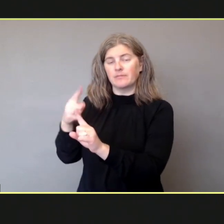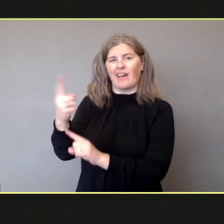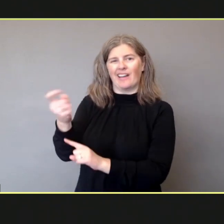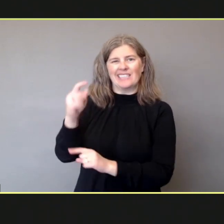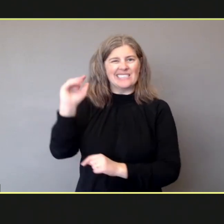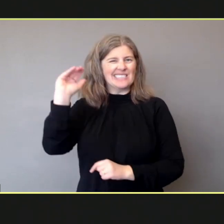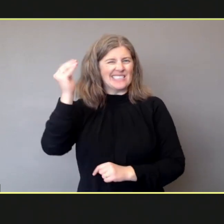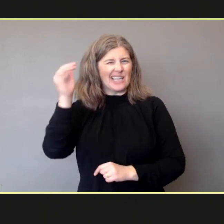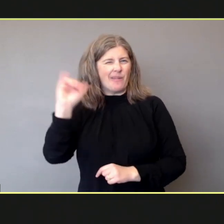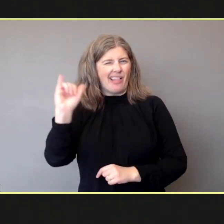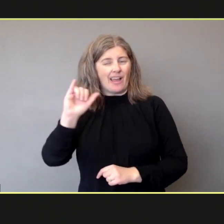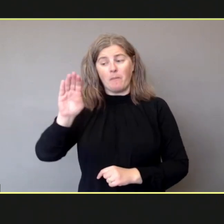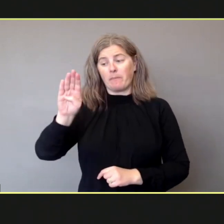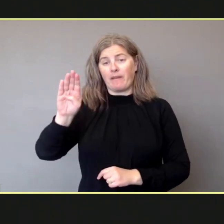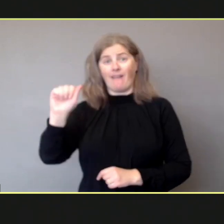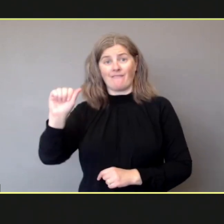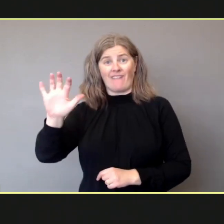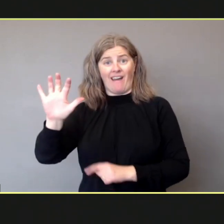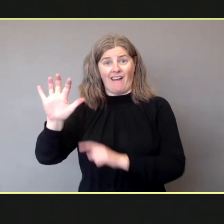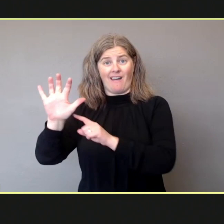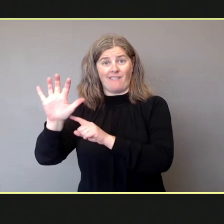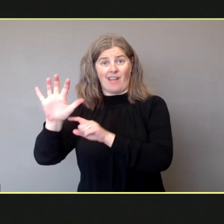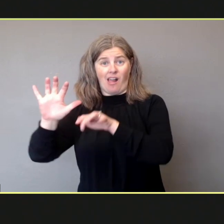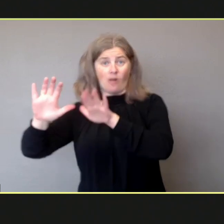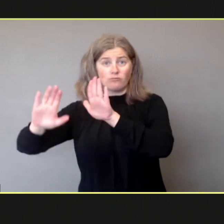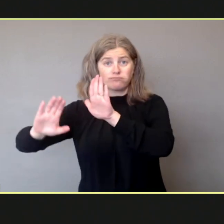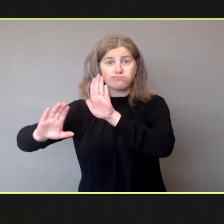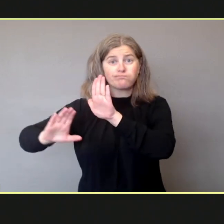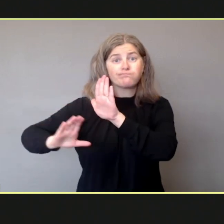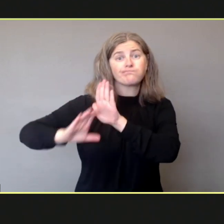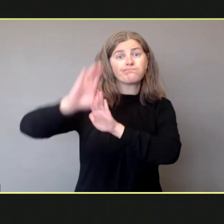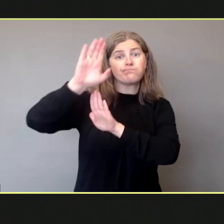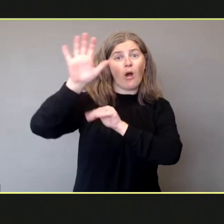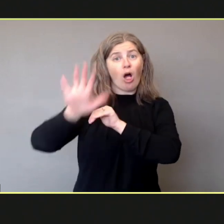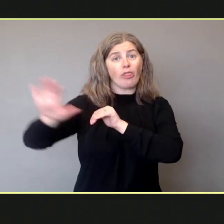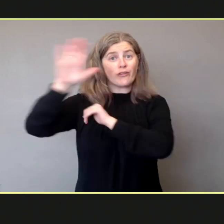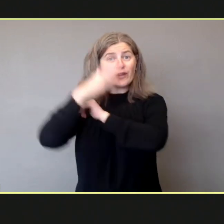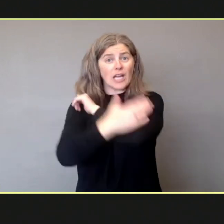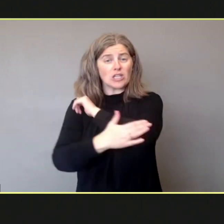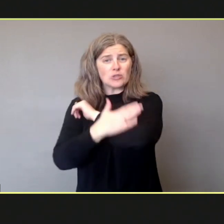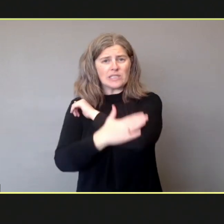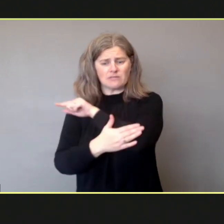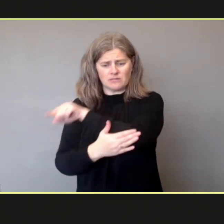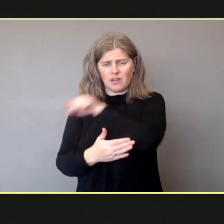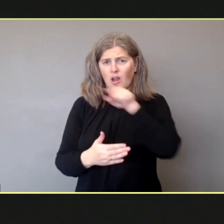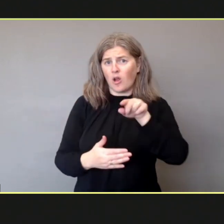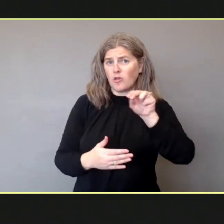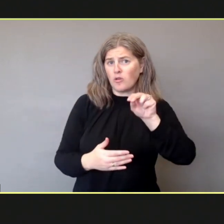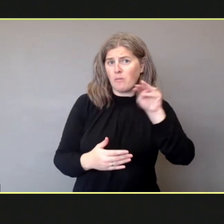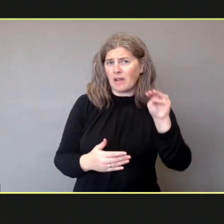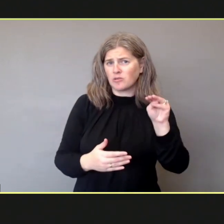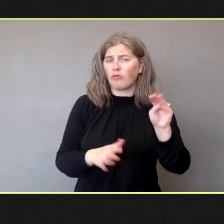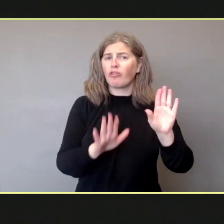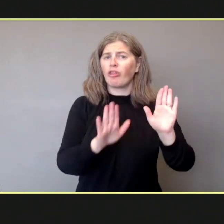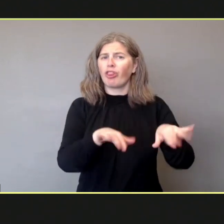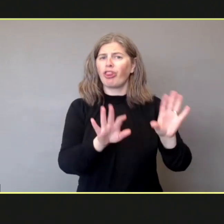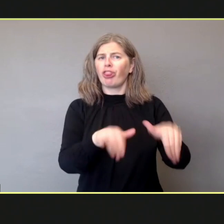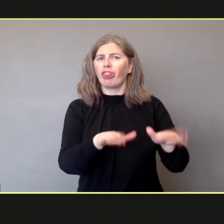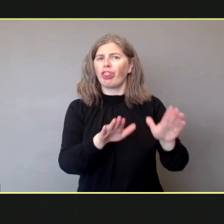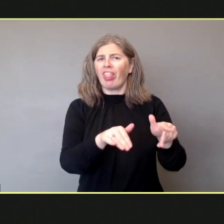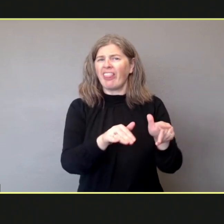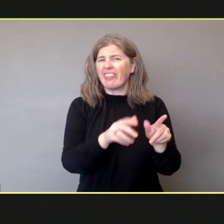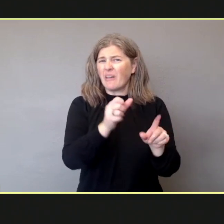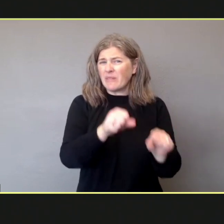like BA.5 is taking off in other parts of the country. Is New Mexico underplaying the potential impact